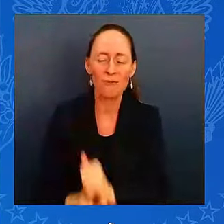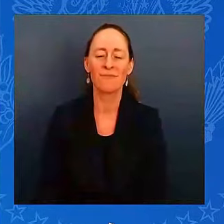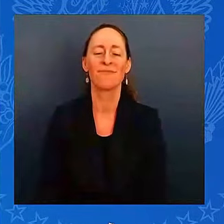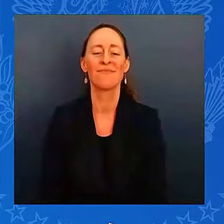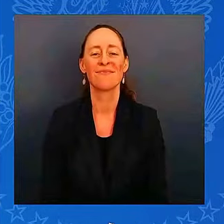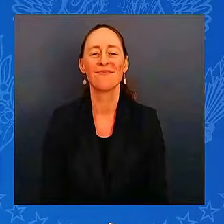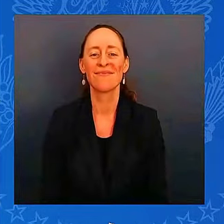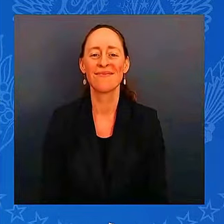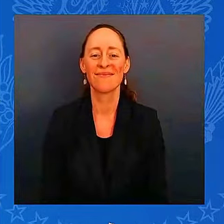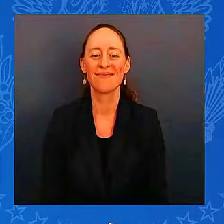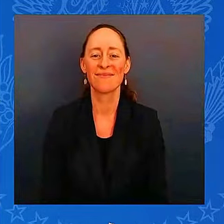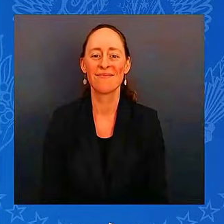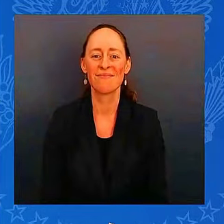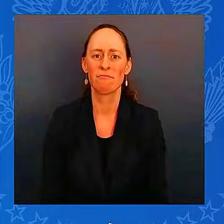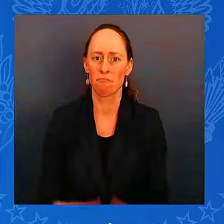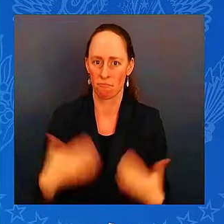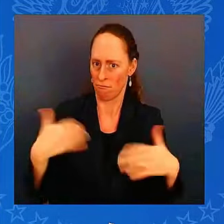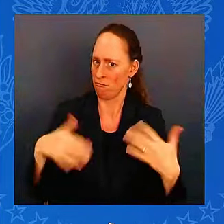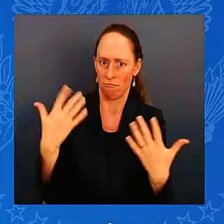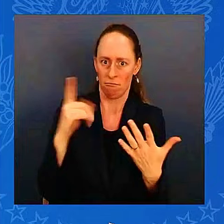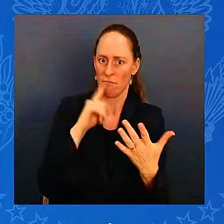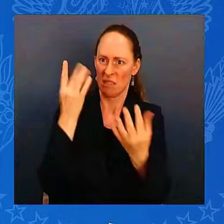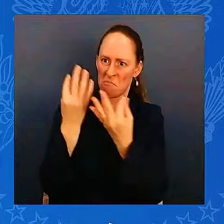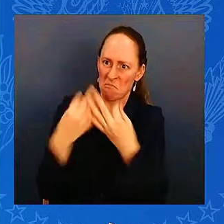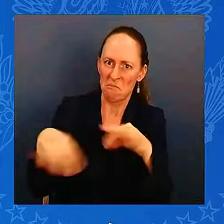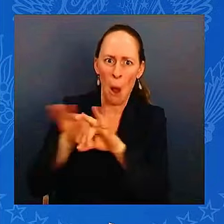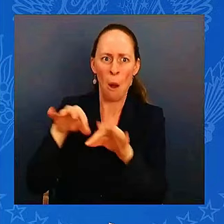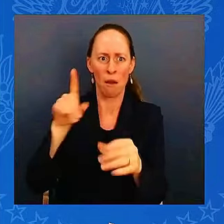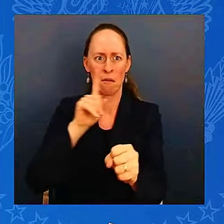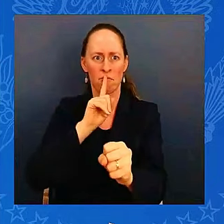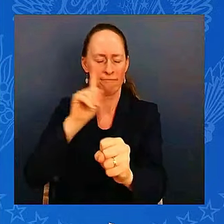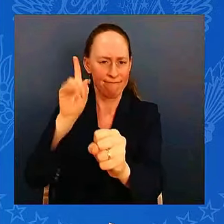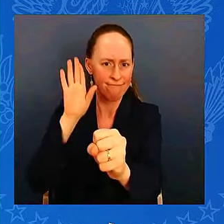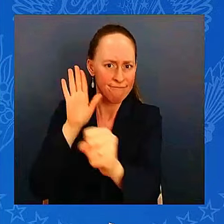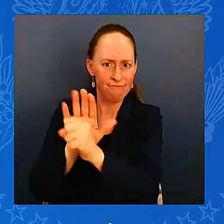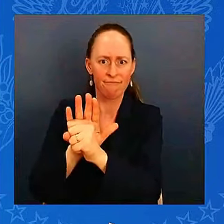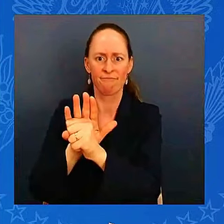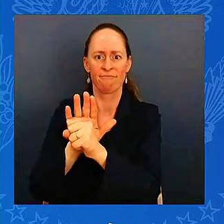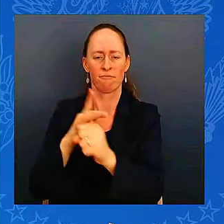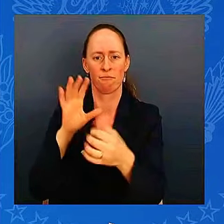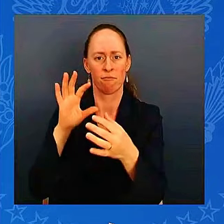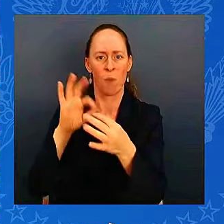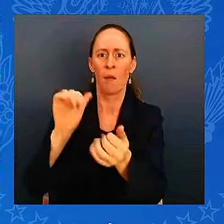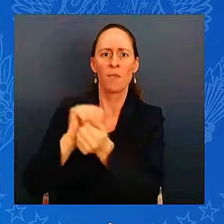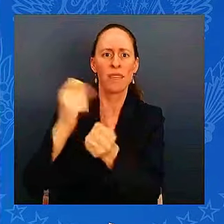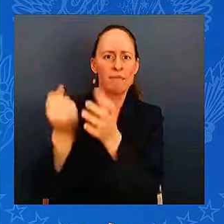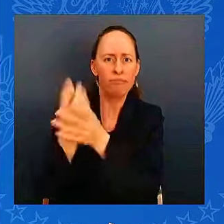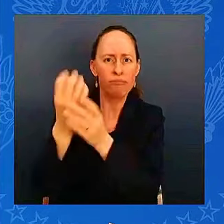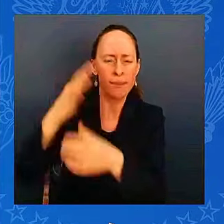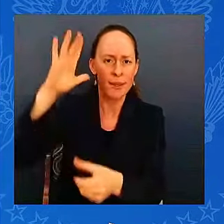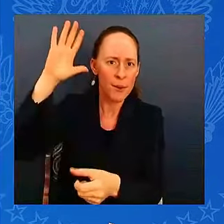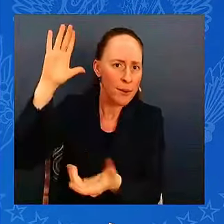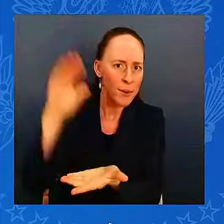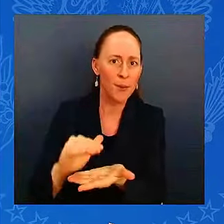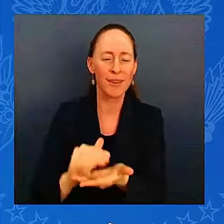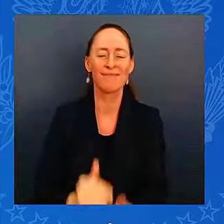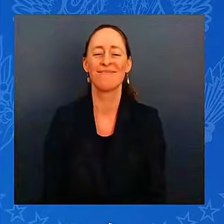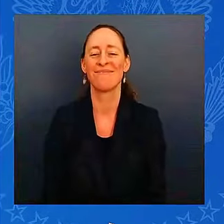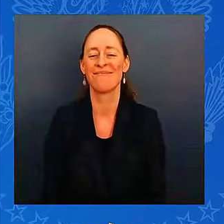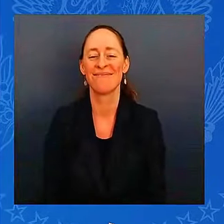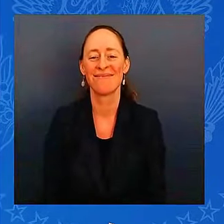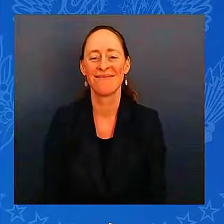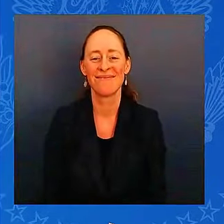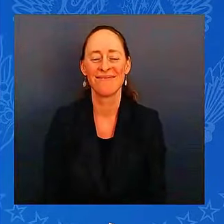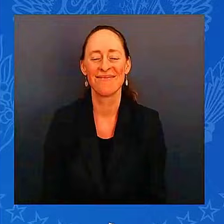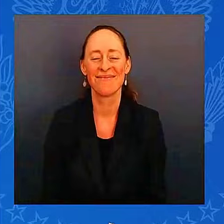This new law could slash U.S. carbon dioxide emissions by 40% by 2030. The Inflation Reduction